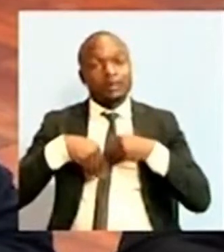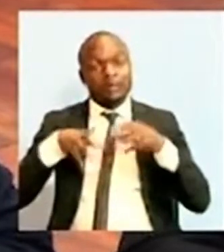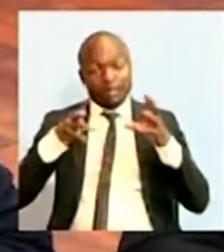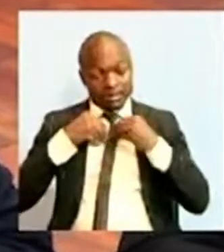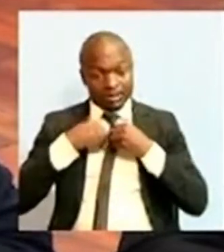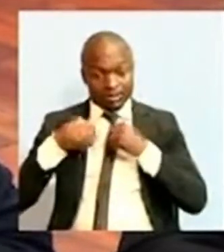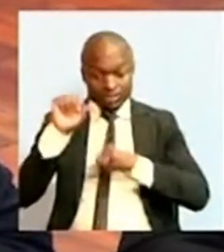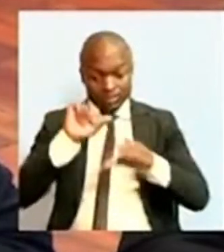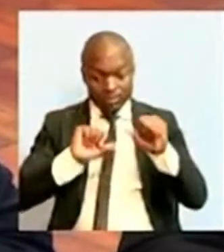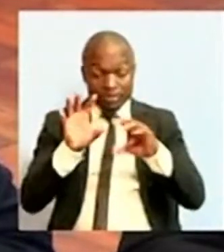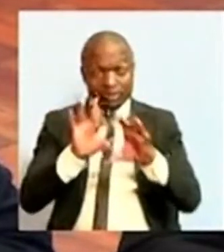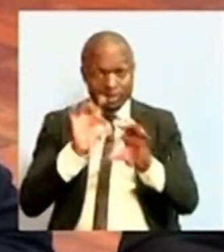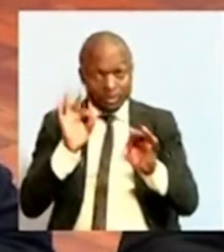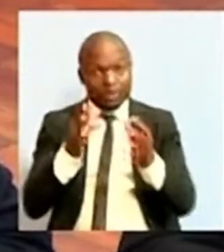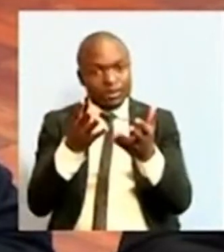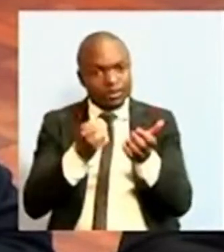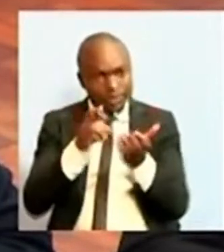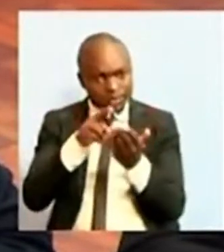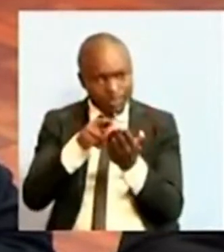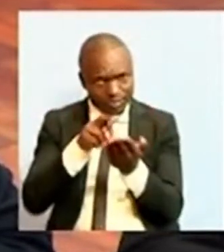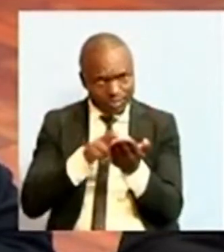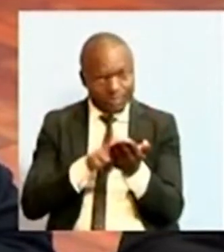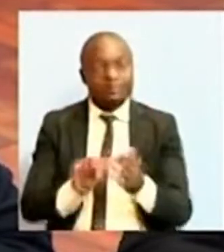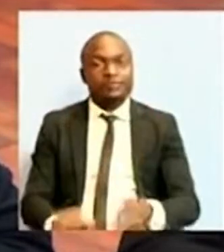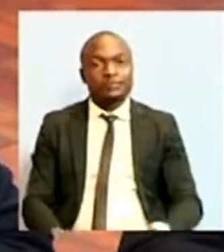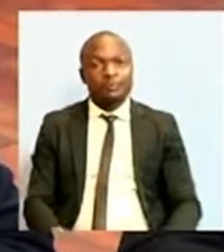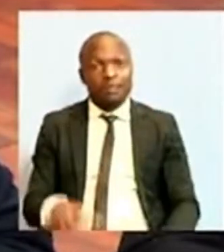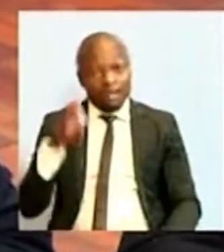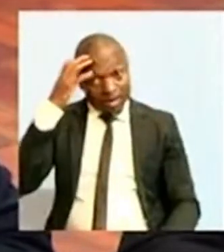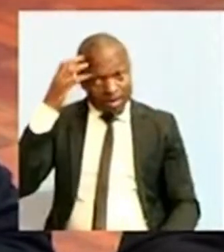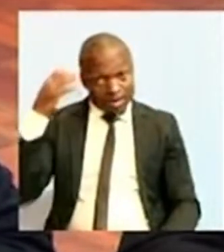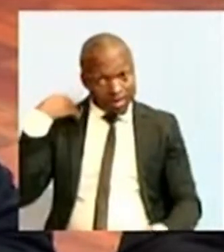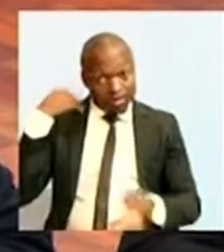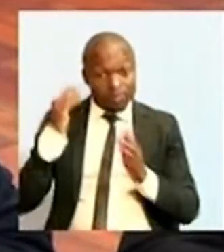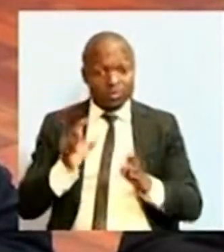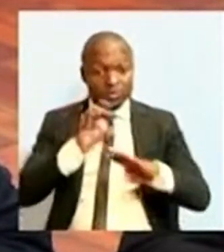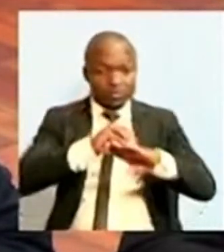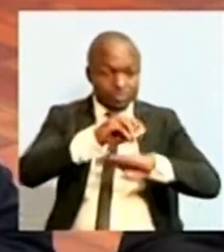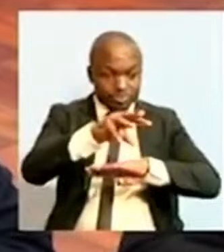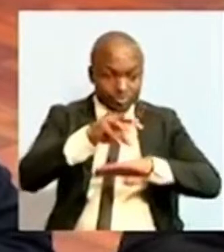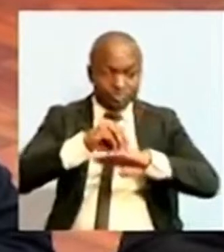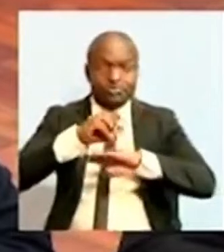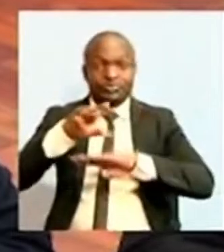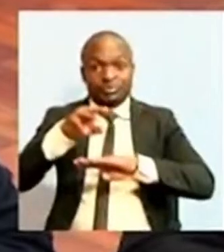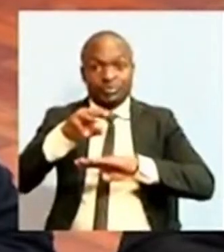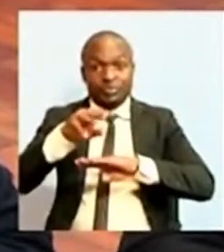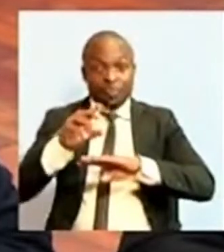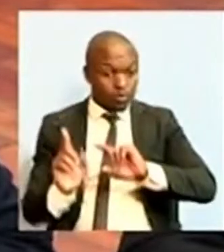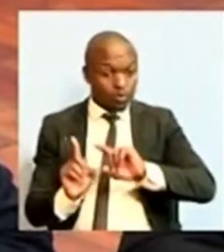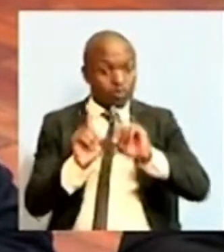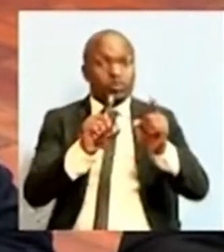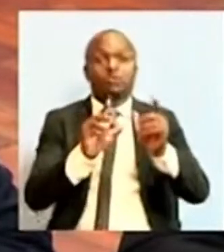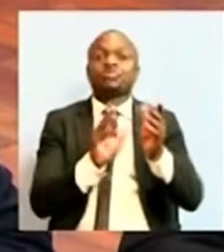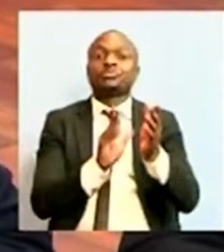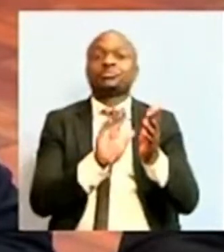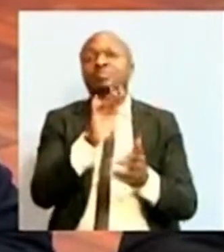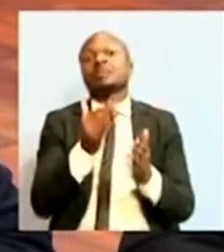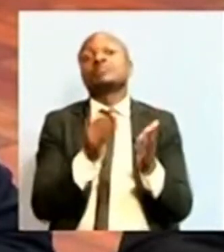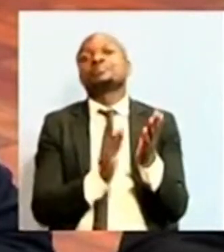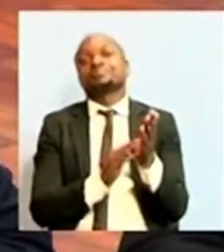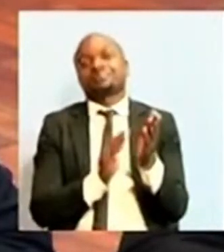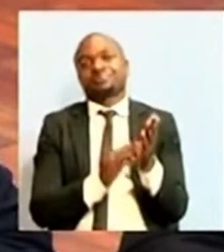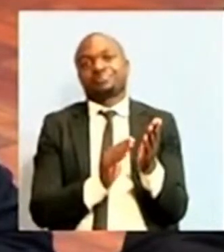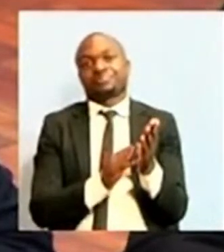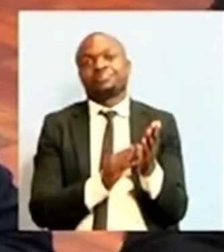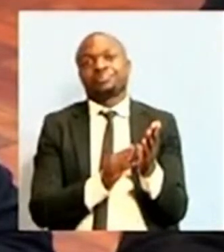the auditors and wish to report that the officers were advised to further their studies so as